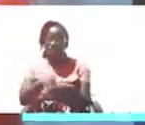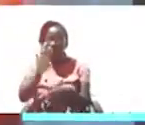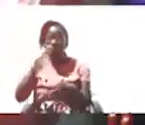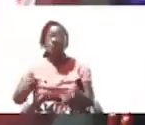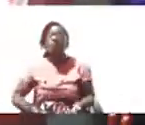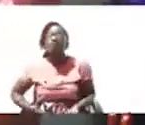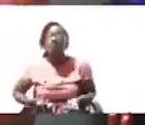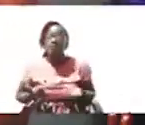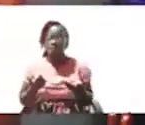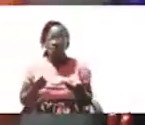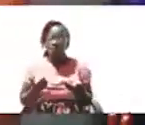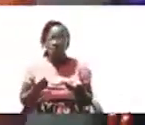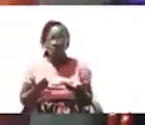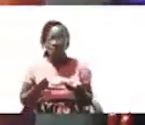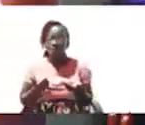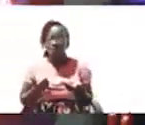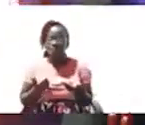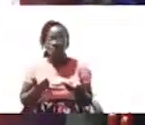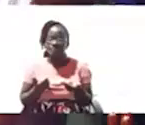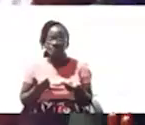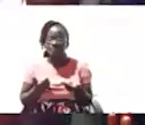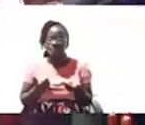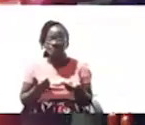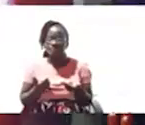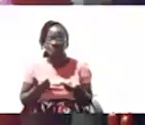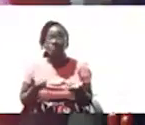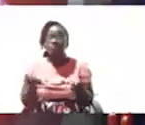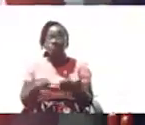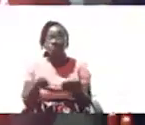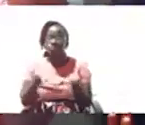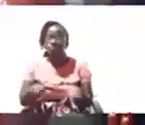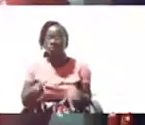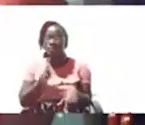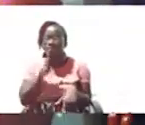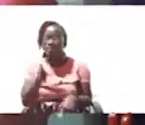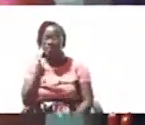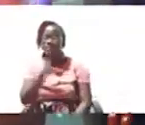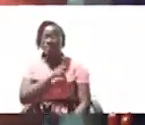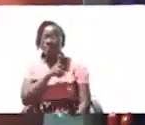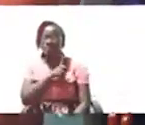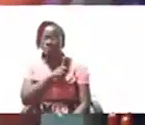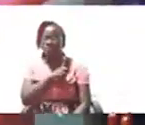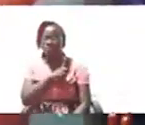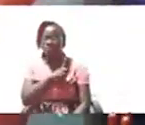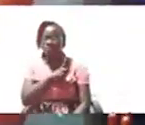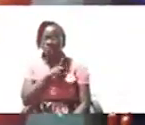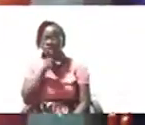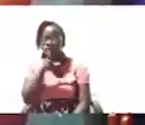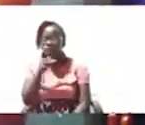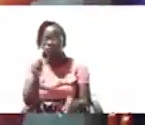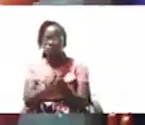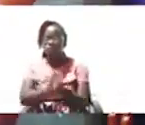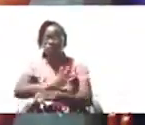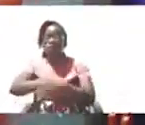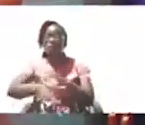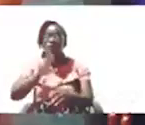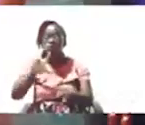And something will happen in your life. When I say Lazarus,